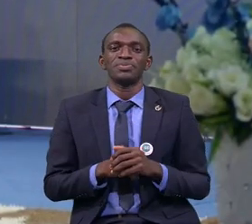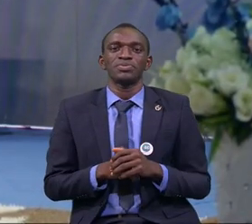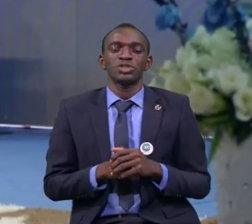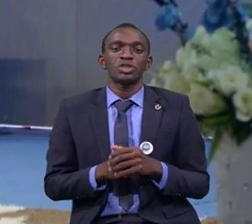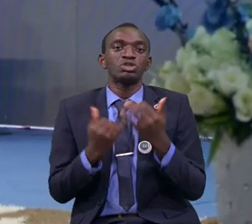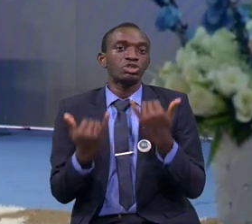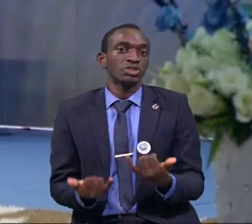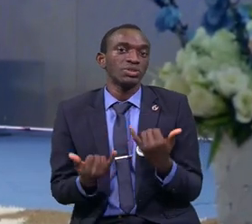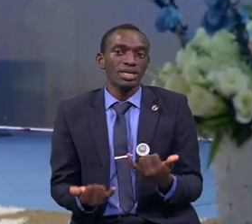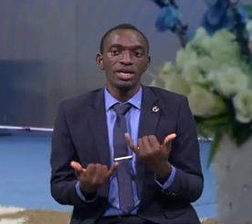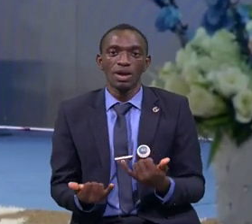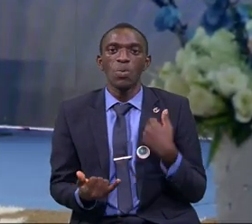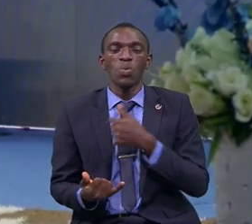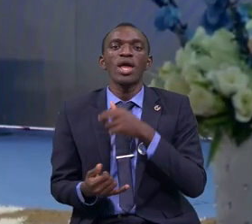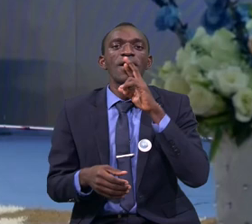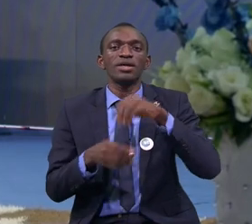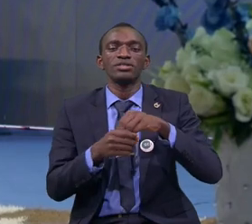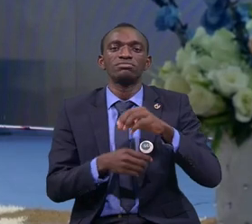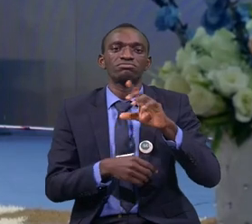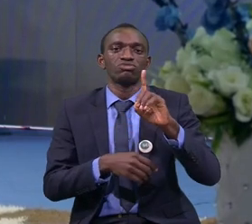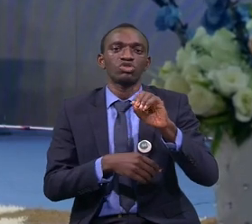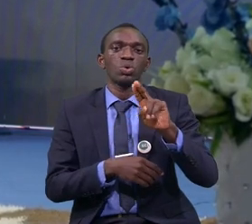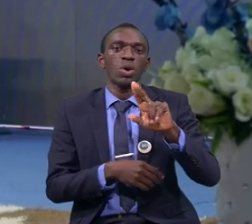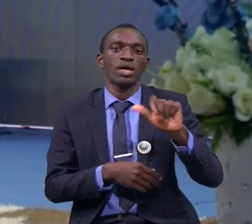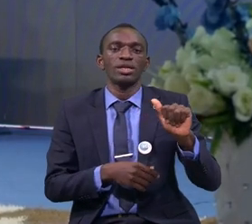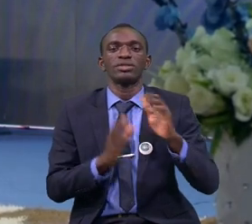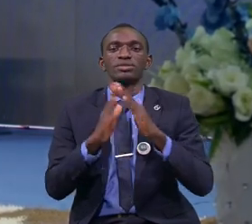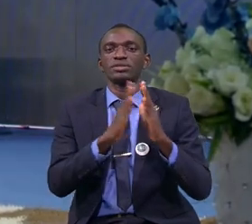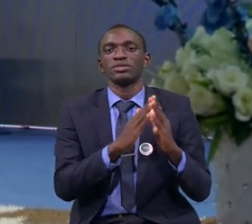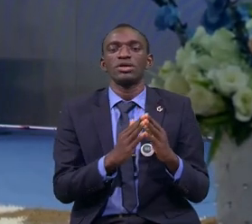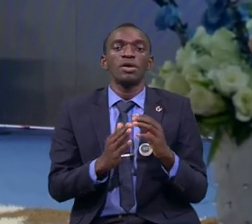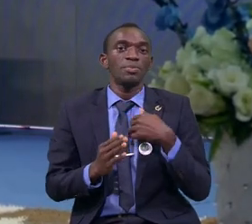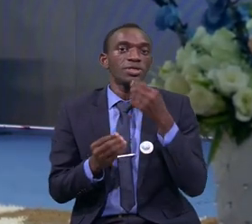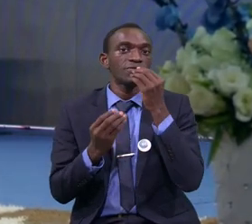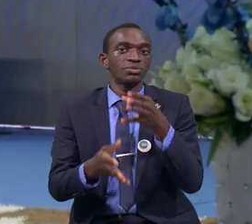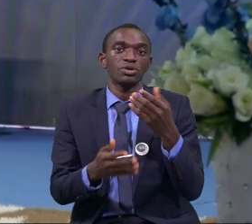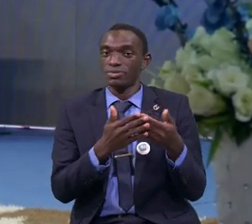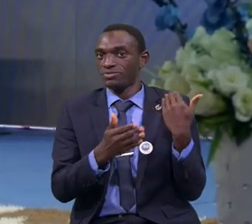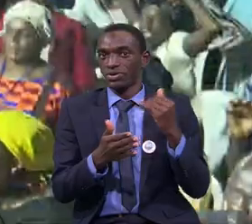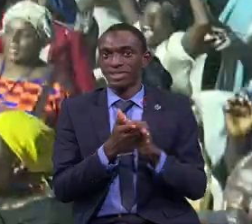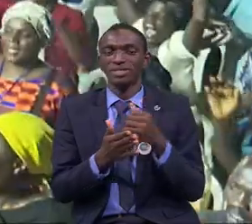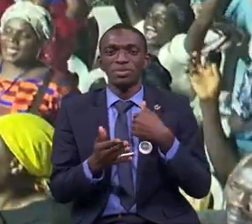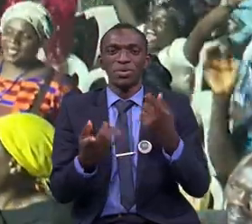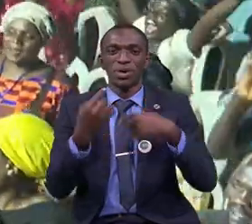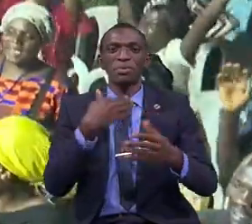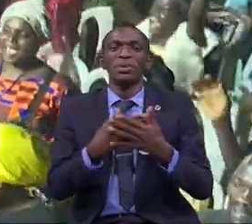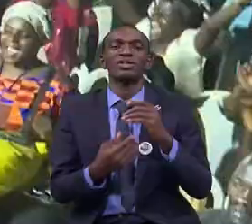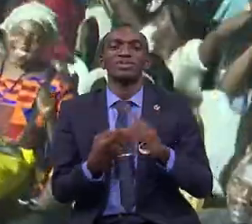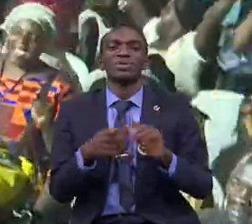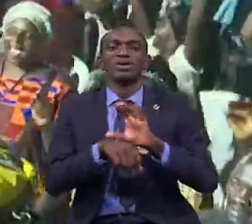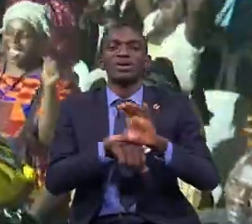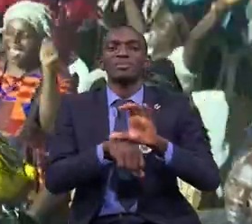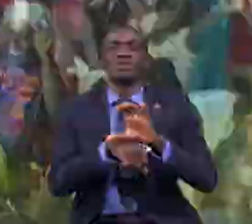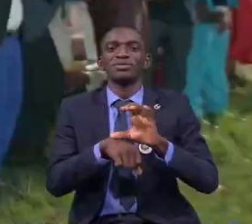Today we are in Douala. I told you before, I'll be coming back to Cameroon.